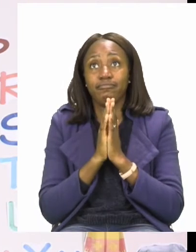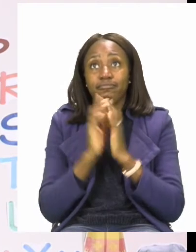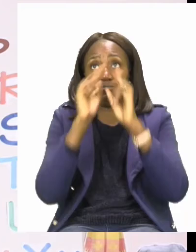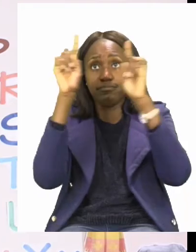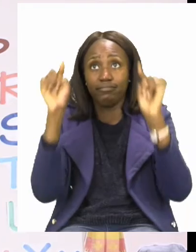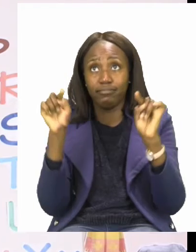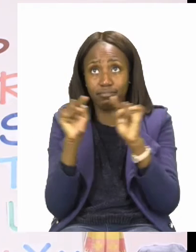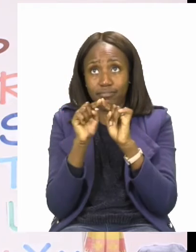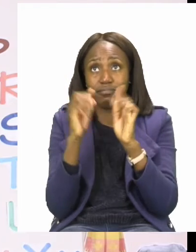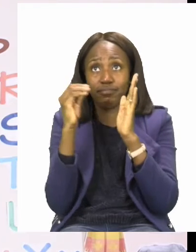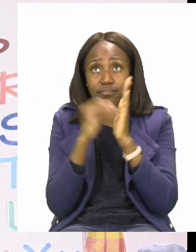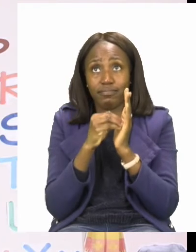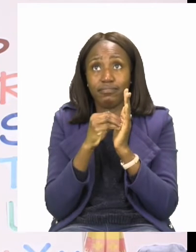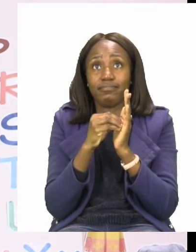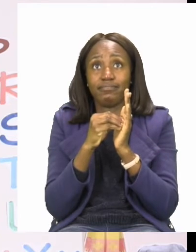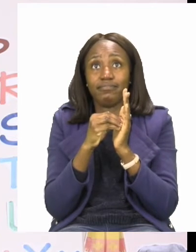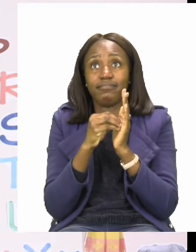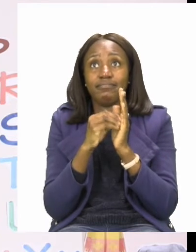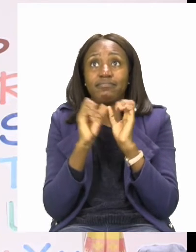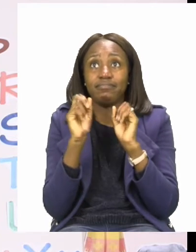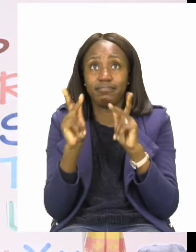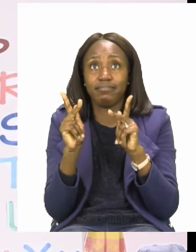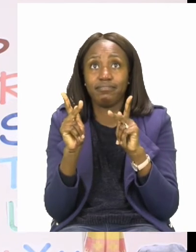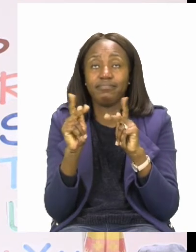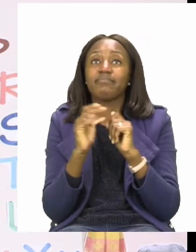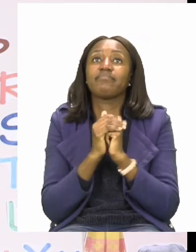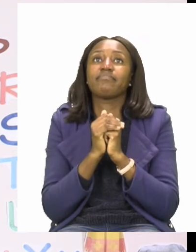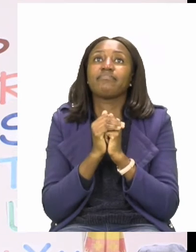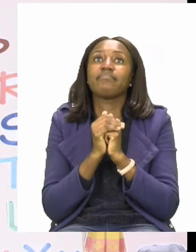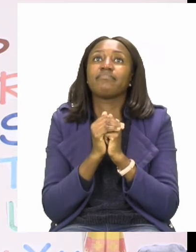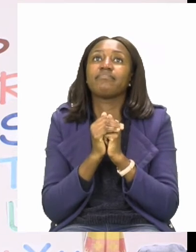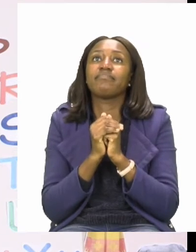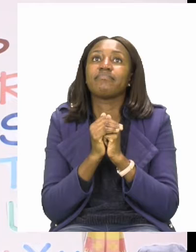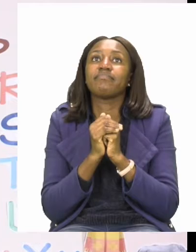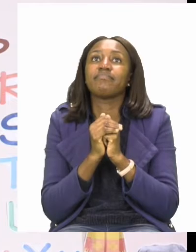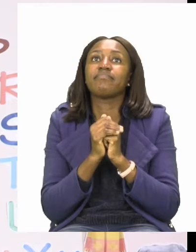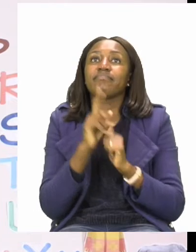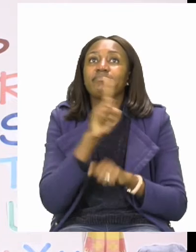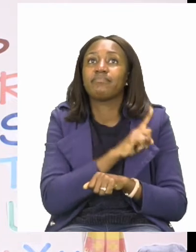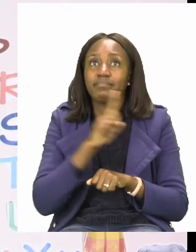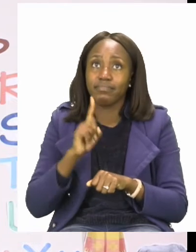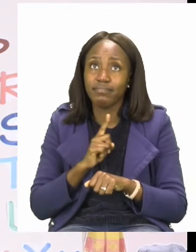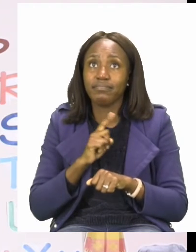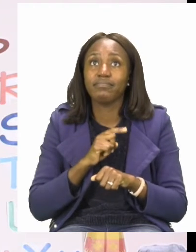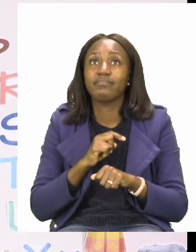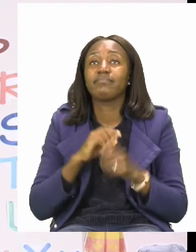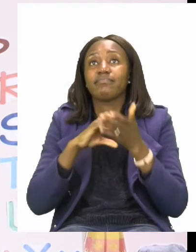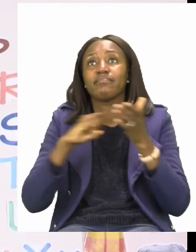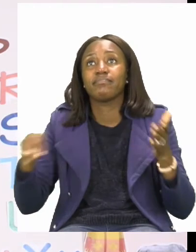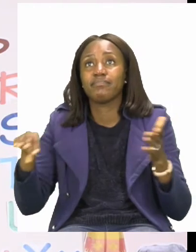answer I got is the one that's going to lead us to the next sum, which now says 11 minus